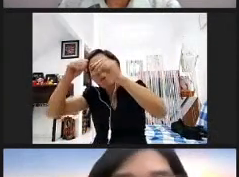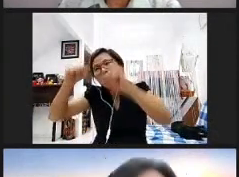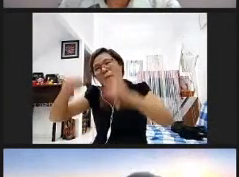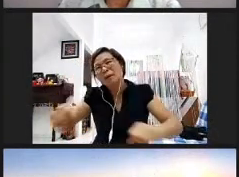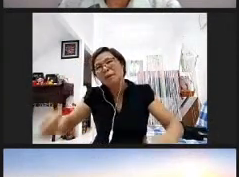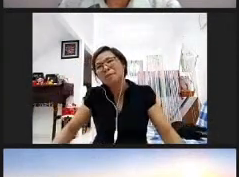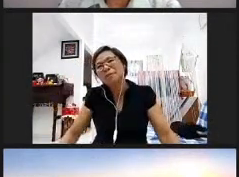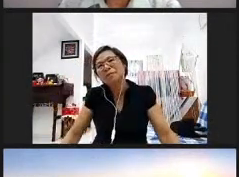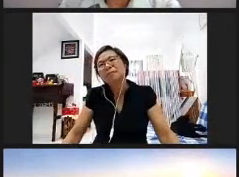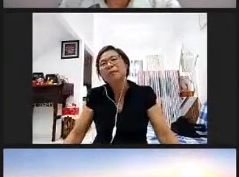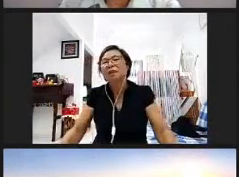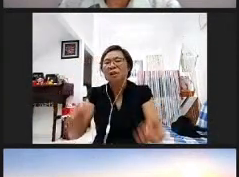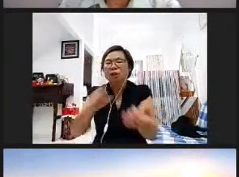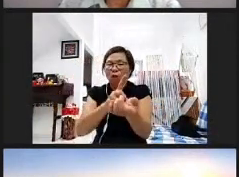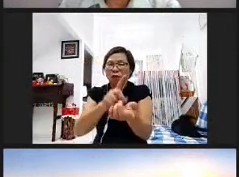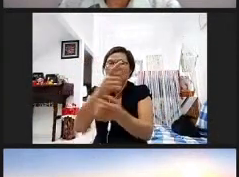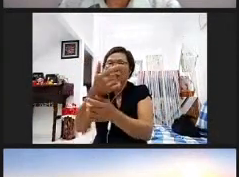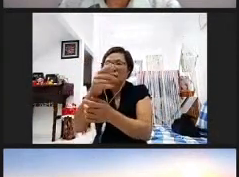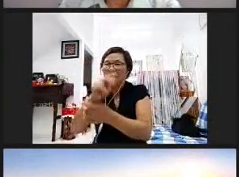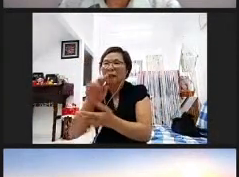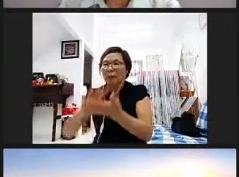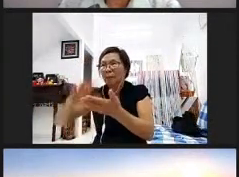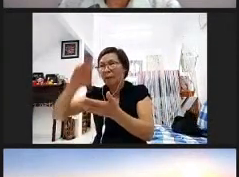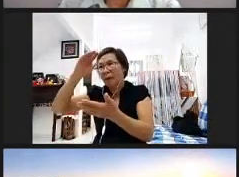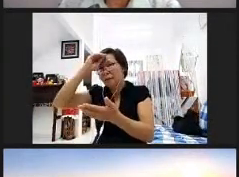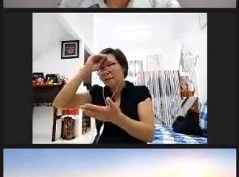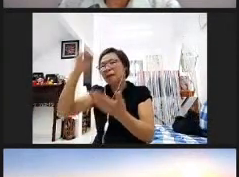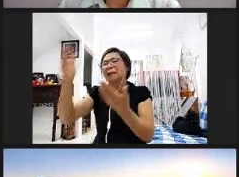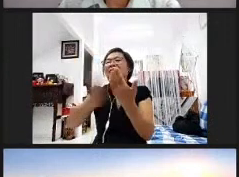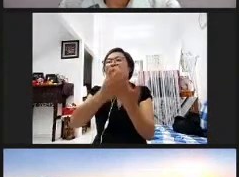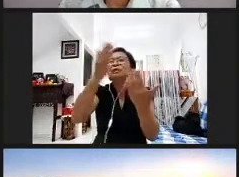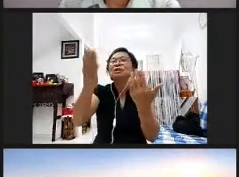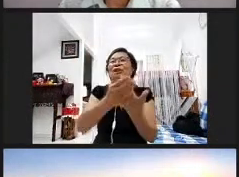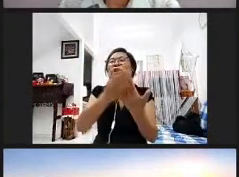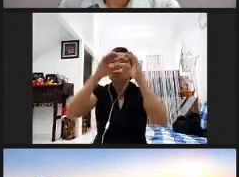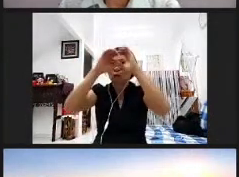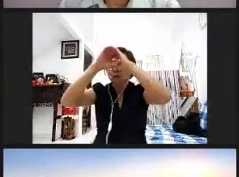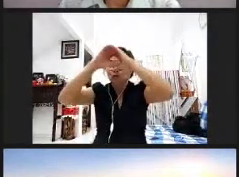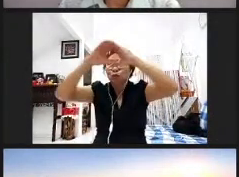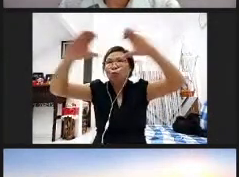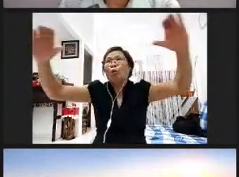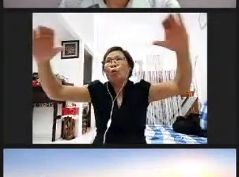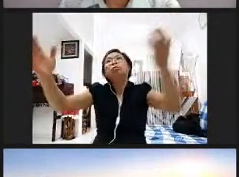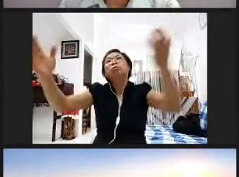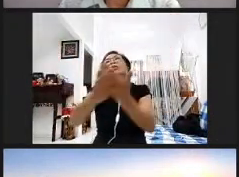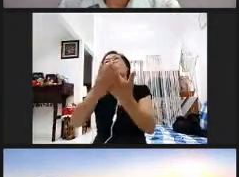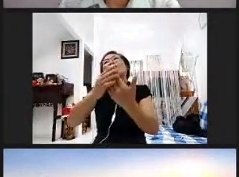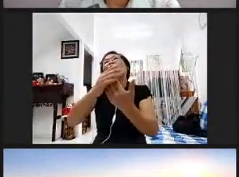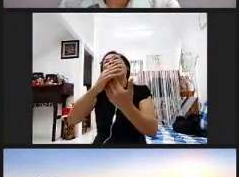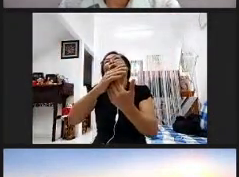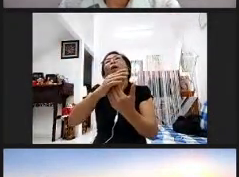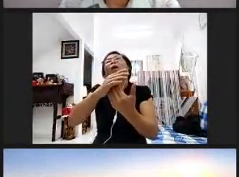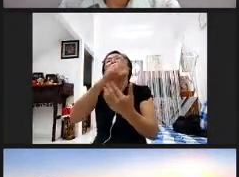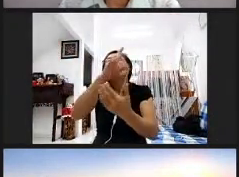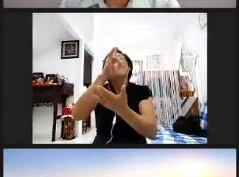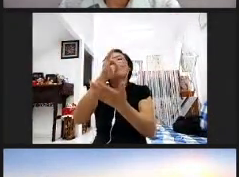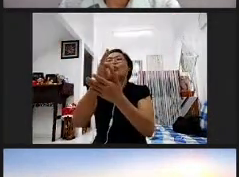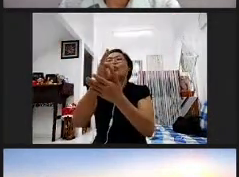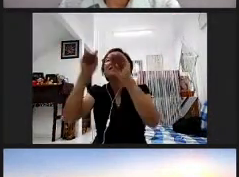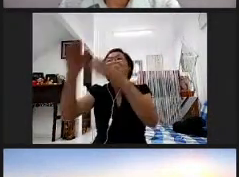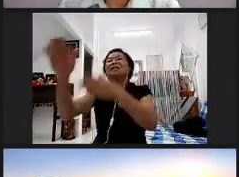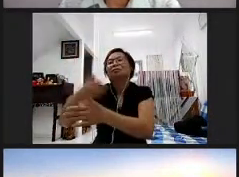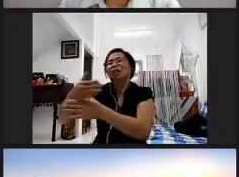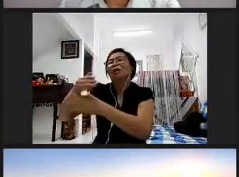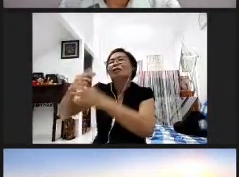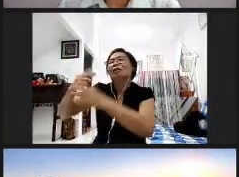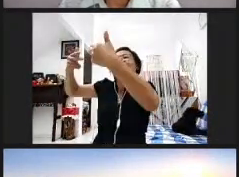Just like Dr. Gan, one thing I learned now is wow, so easy to use Zoom these days for Dharma sharing. In fact, the Mindful Gym program,